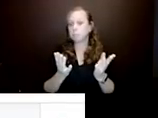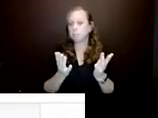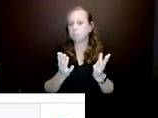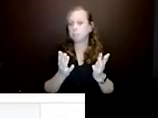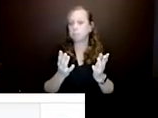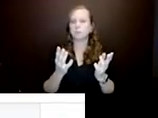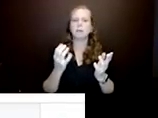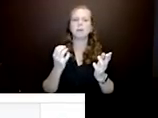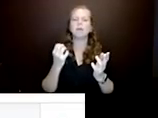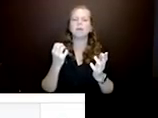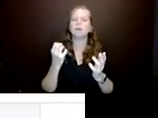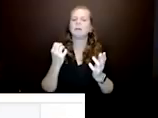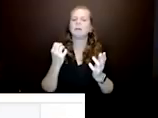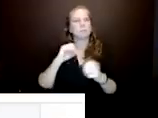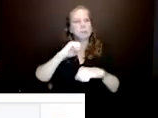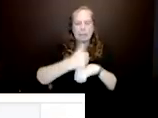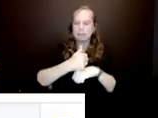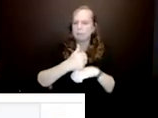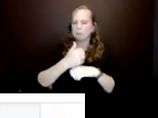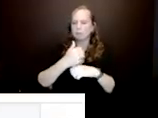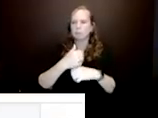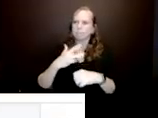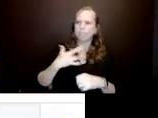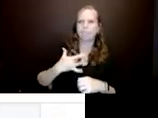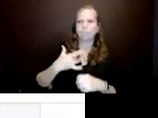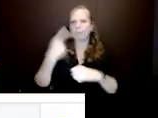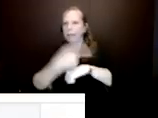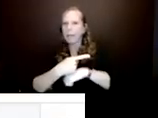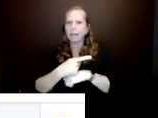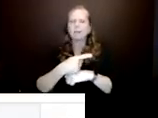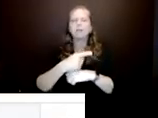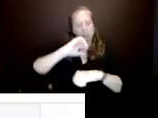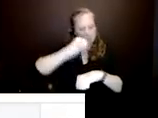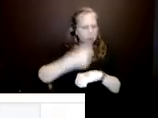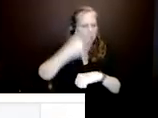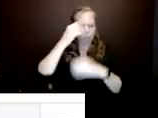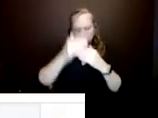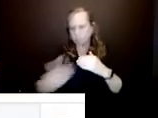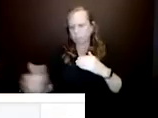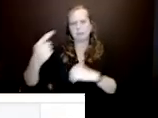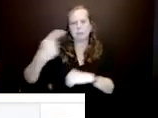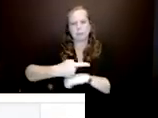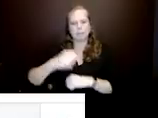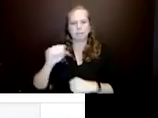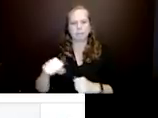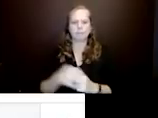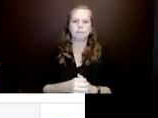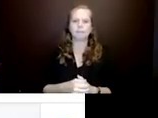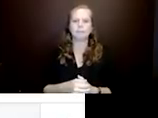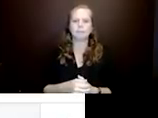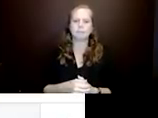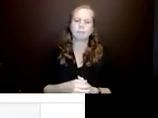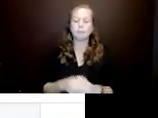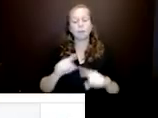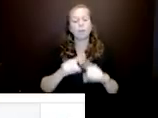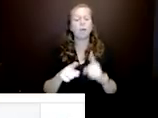the day, setting the tone for the day takes place, sets the stage for what's going to happen that day. From 9